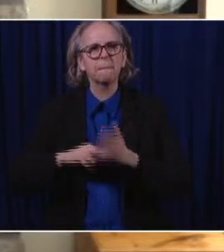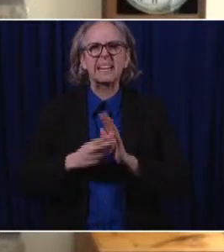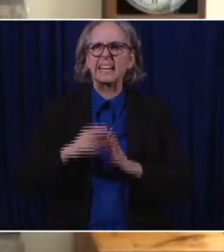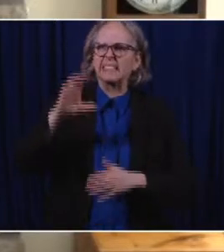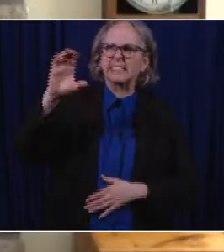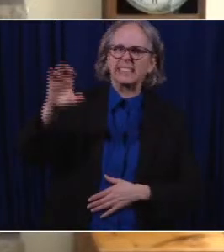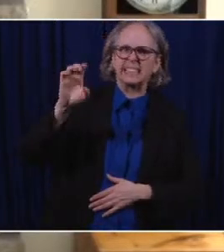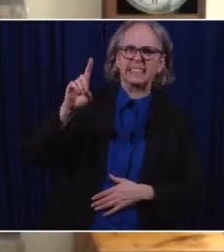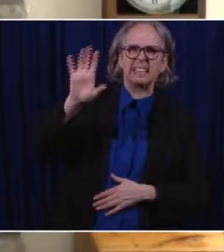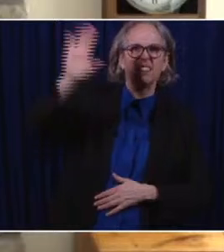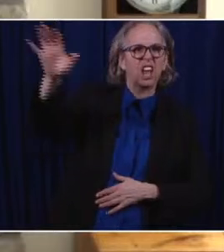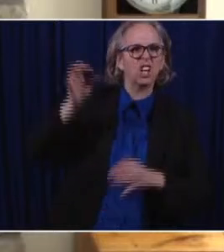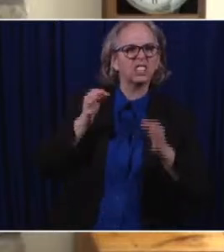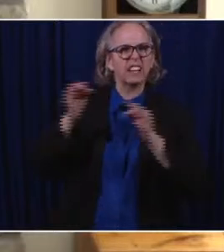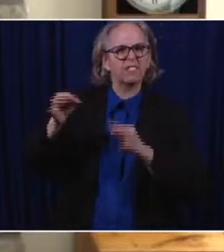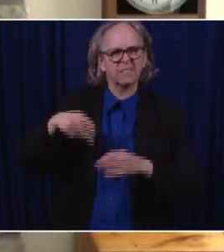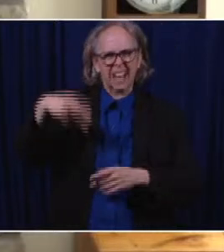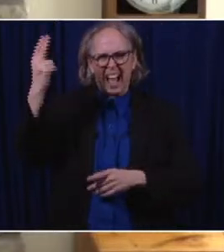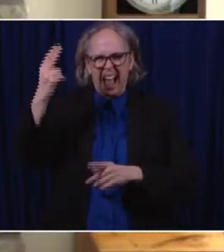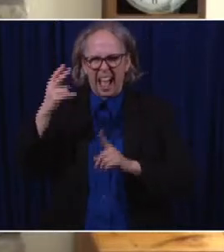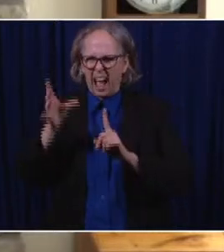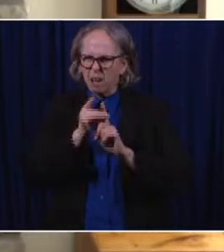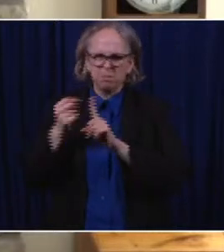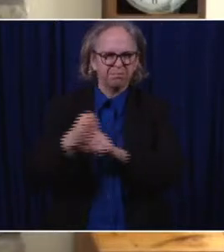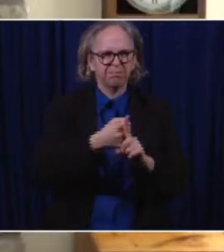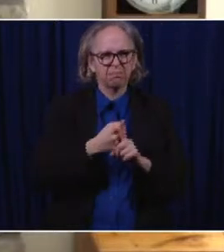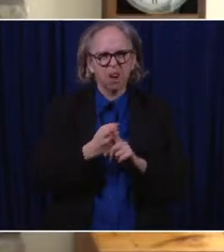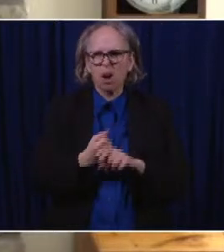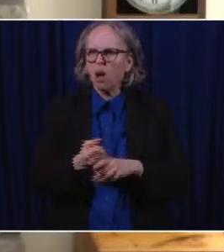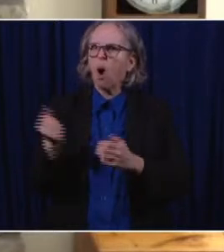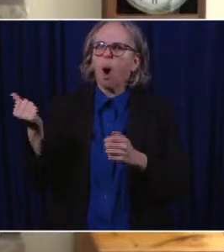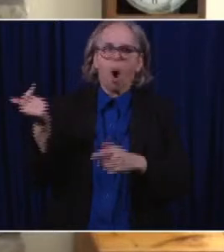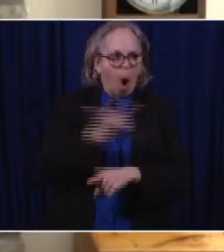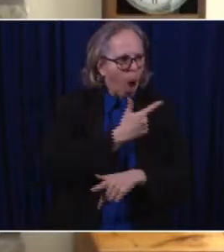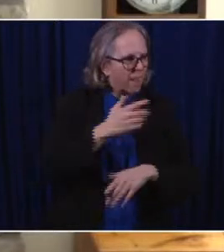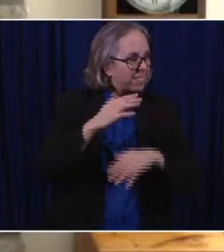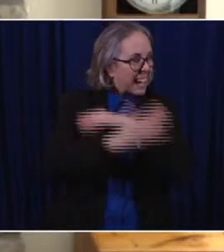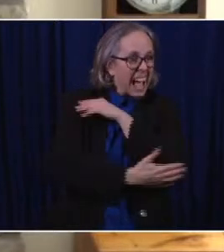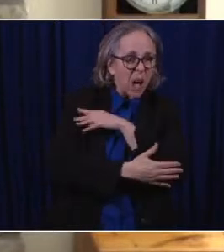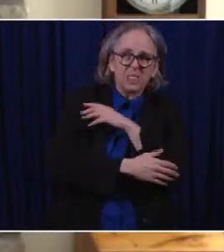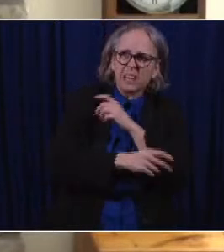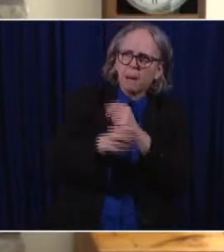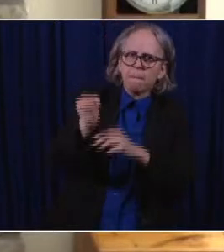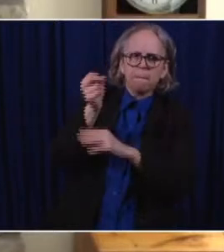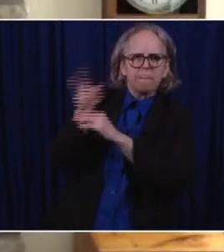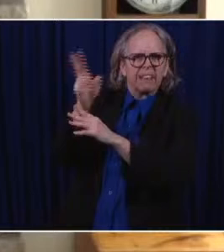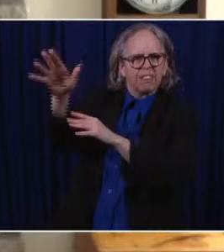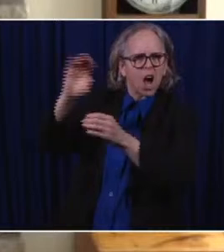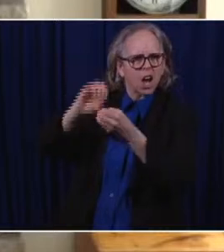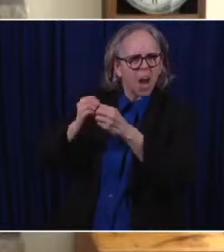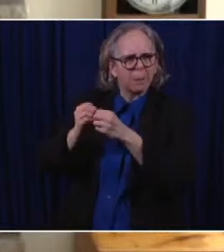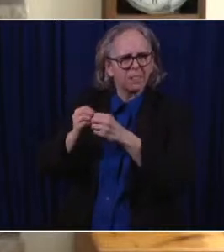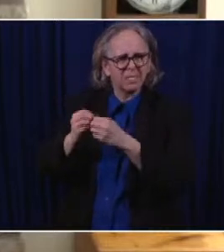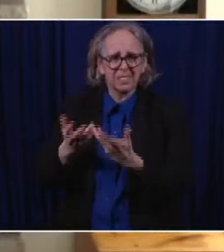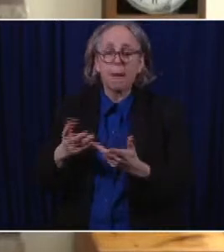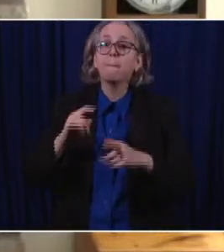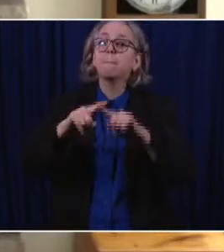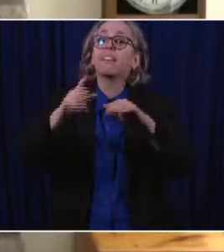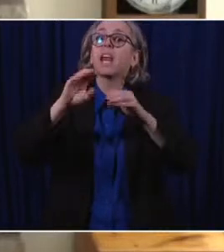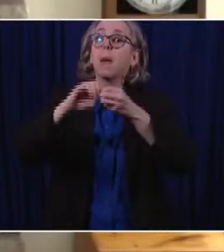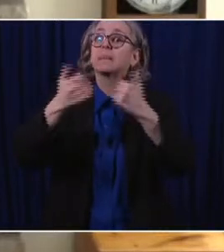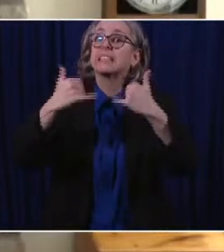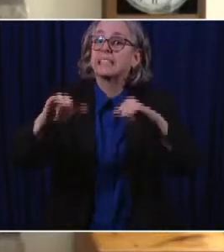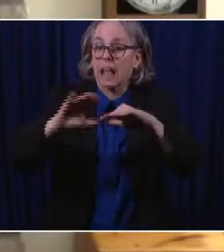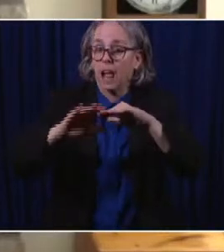of the CDC, although you are seeing it even that these numbers are coming down as well. Next slide. This is our top